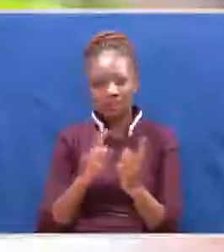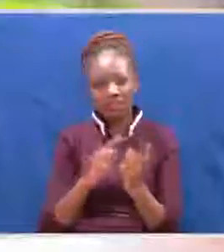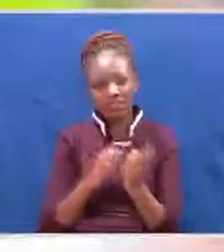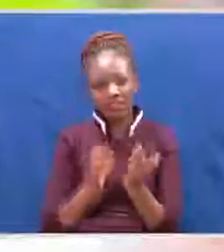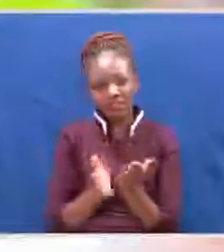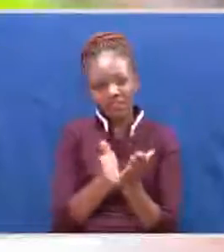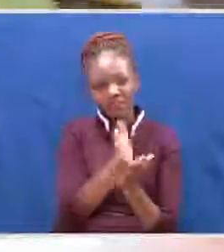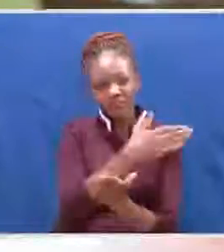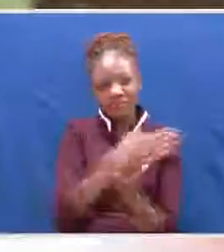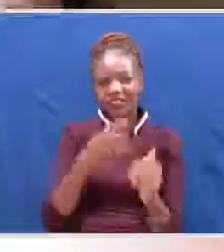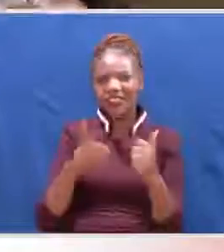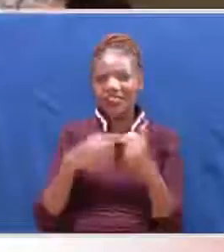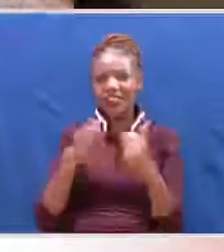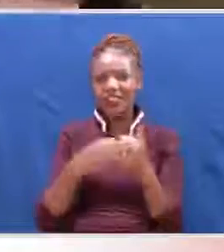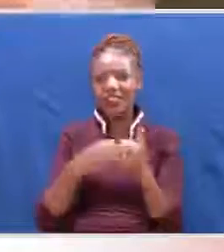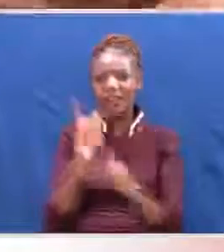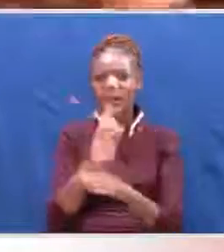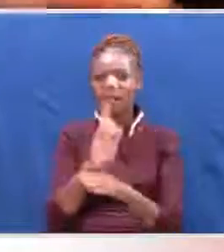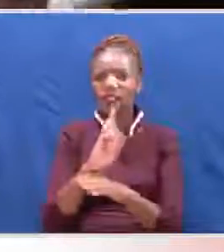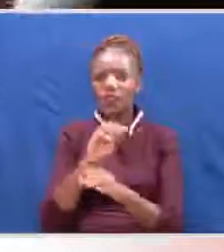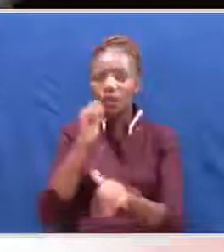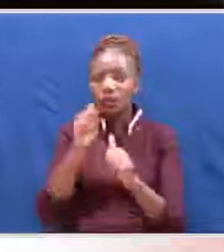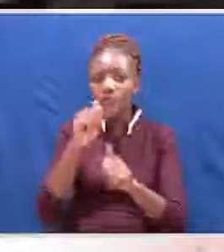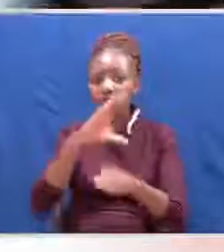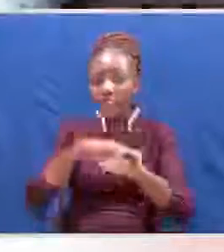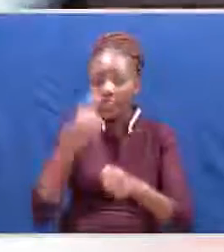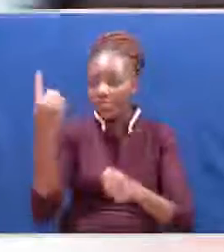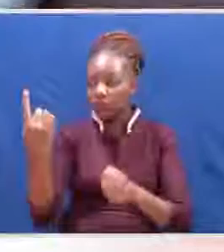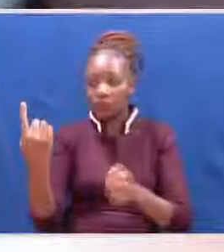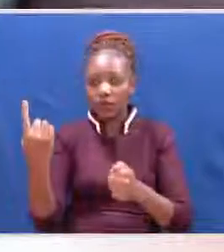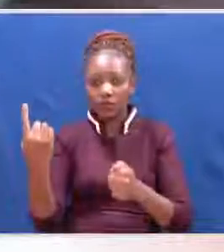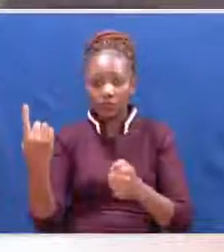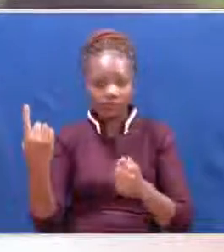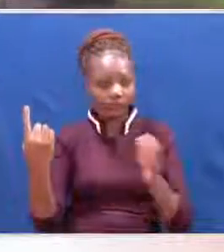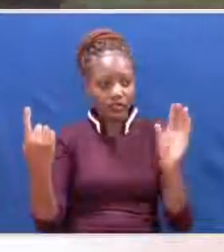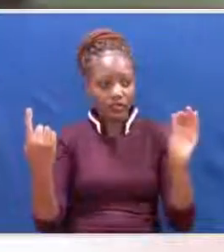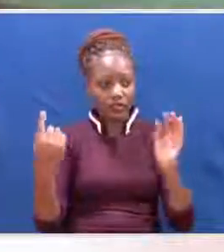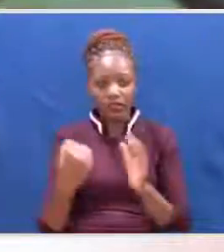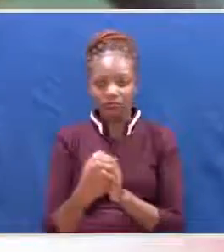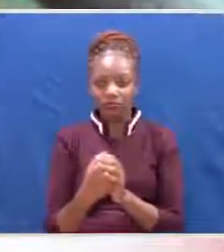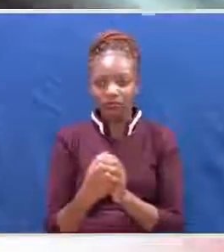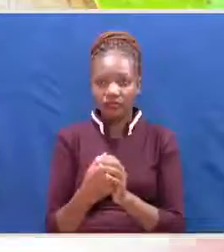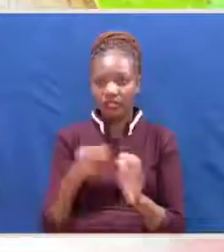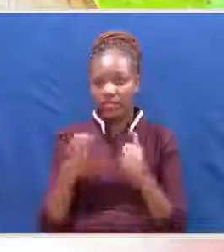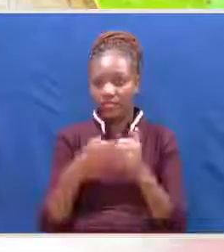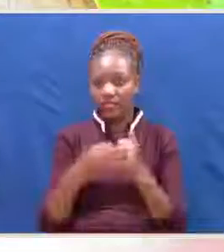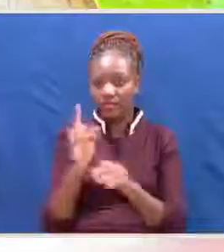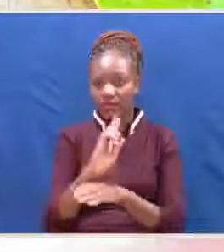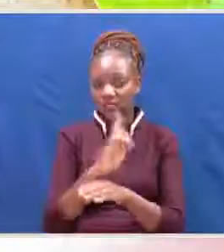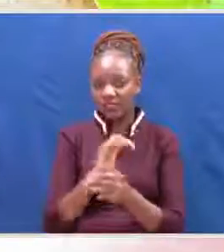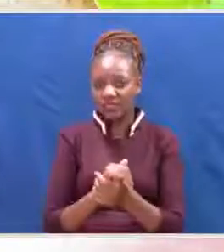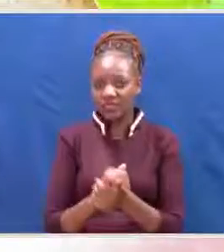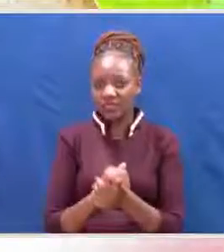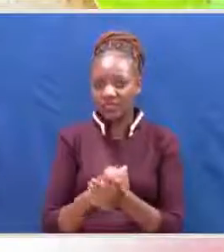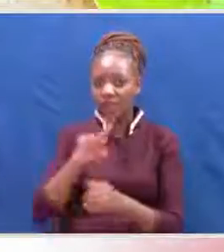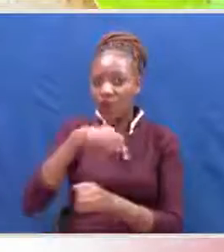though Sony won 1-0, courtesy of an Amos Asembeka strike in the 88th minute. Kuna defender